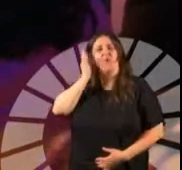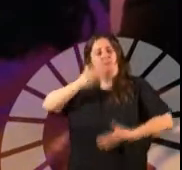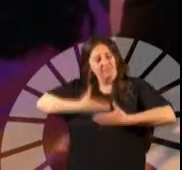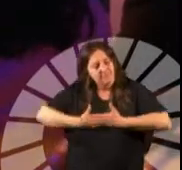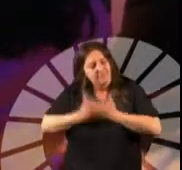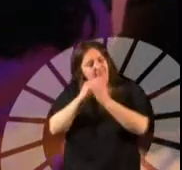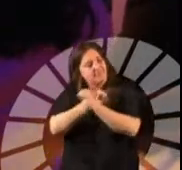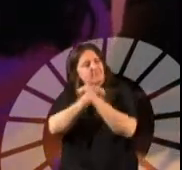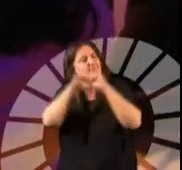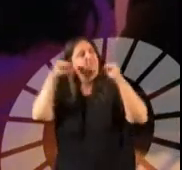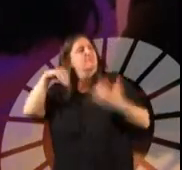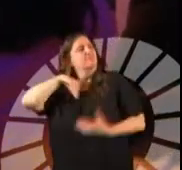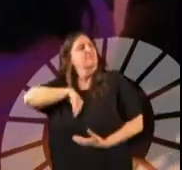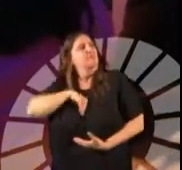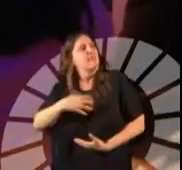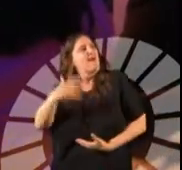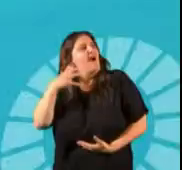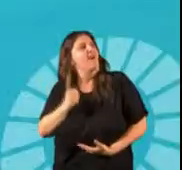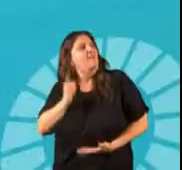show